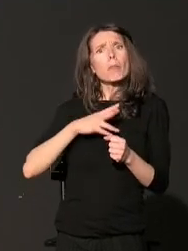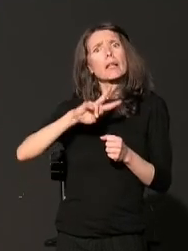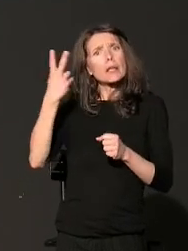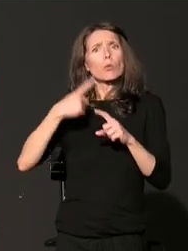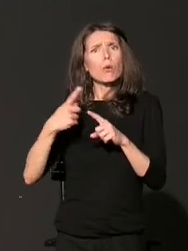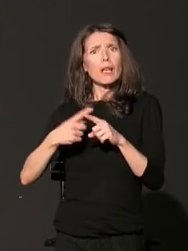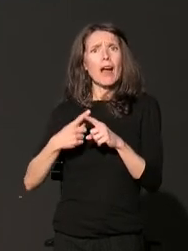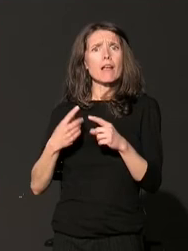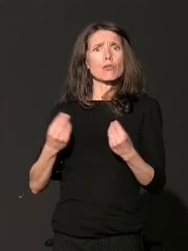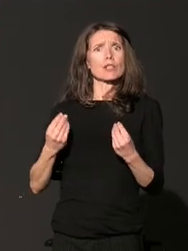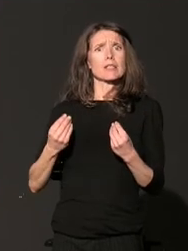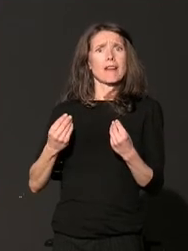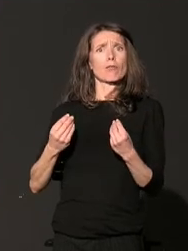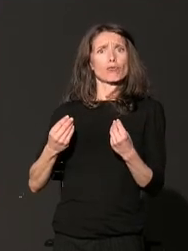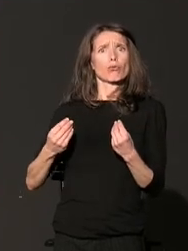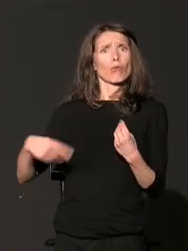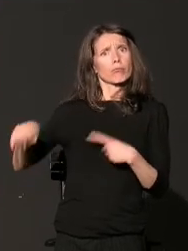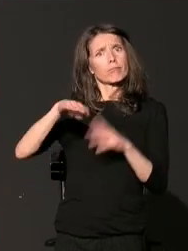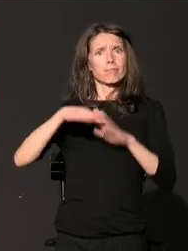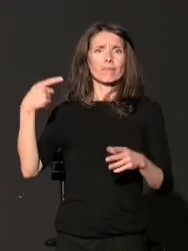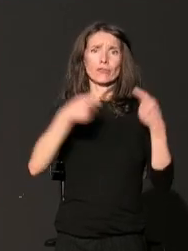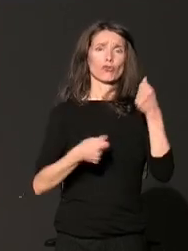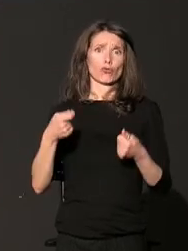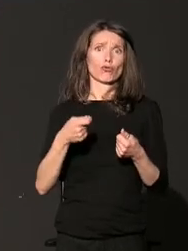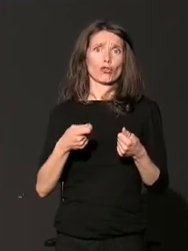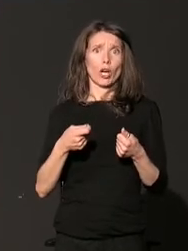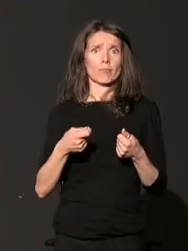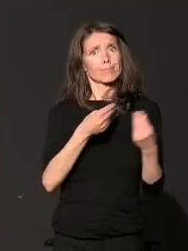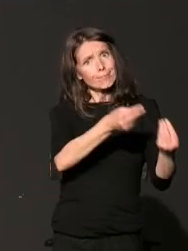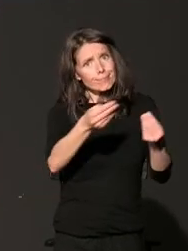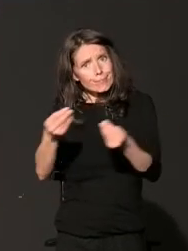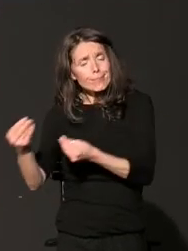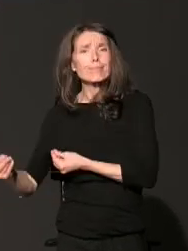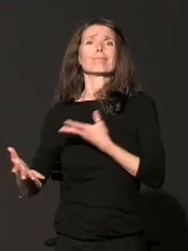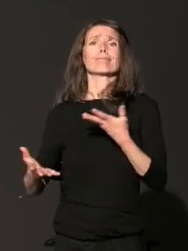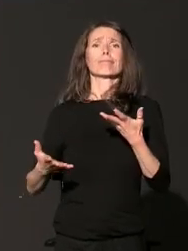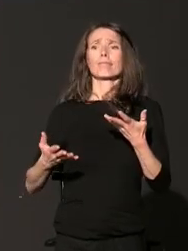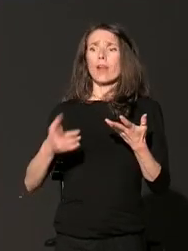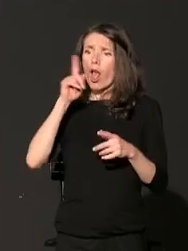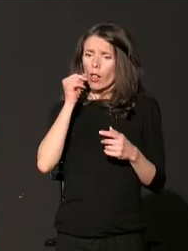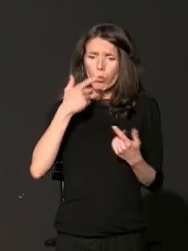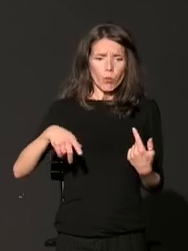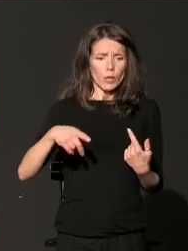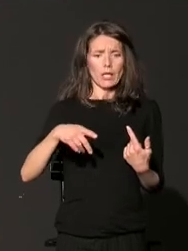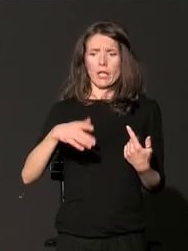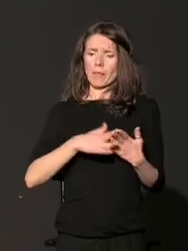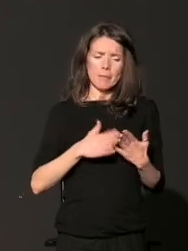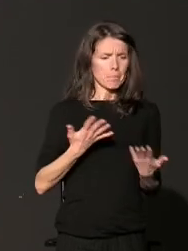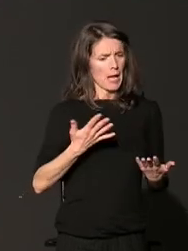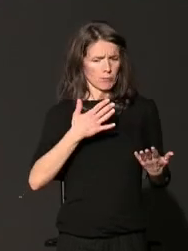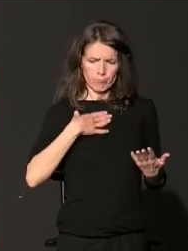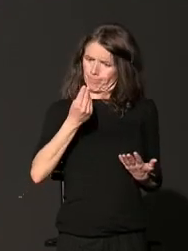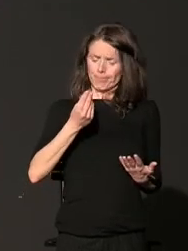more of their private income for support beyond even the pandemic. We saw it in marginalized groups with poverty reduction